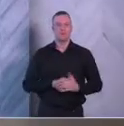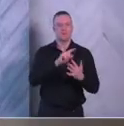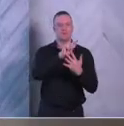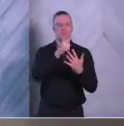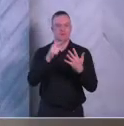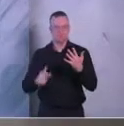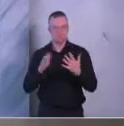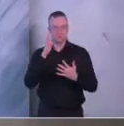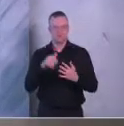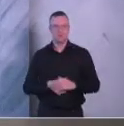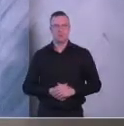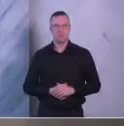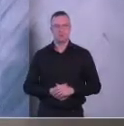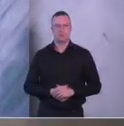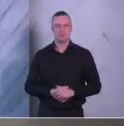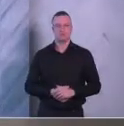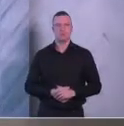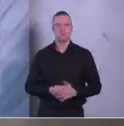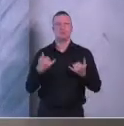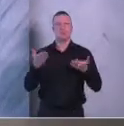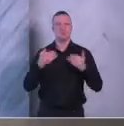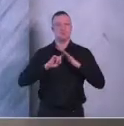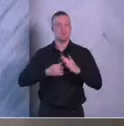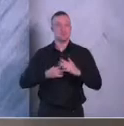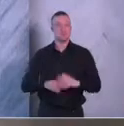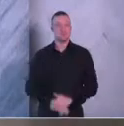next question. With that, let's begin.